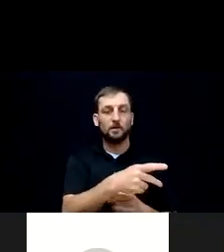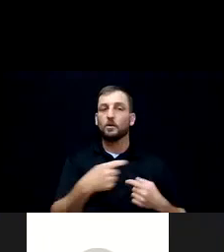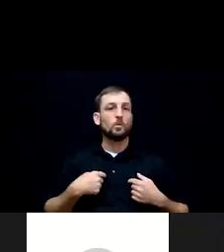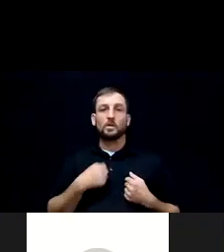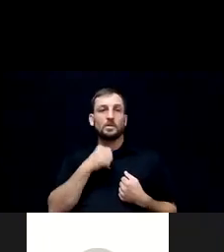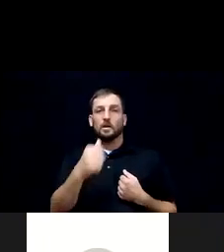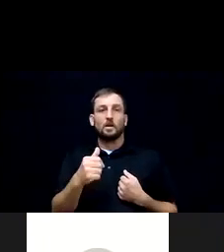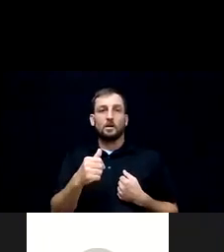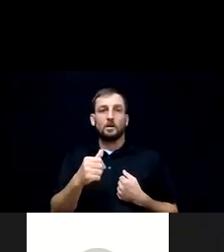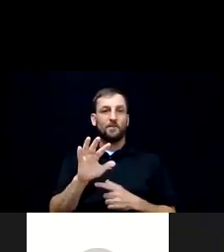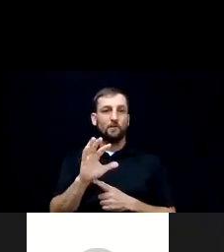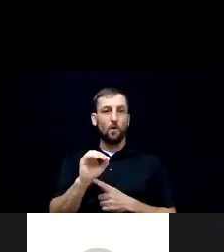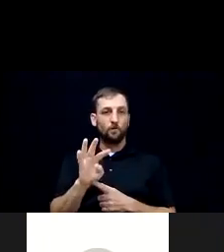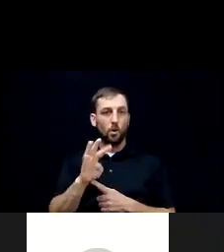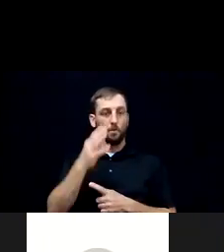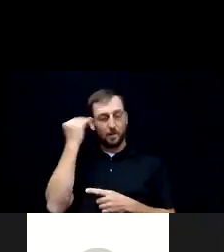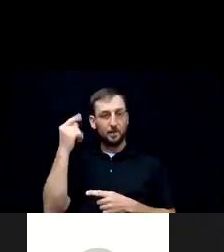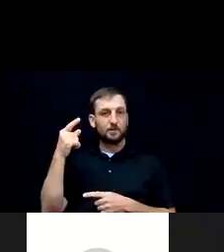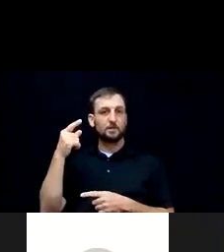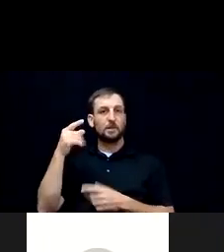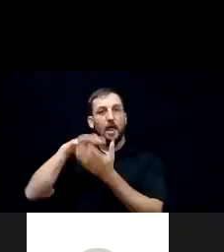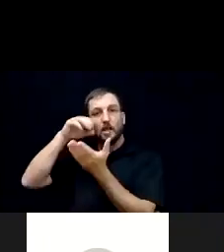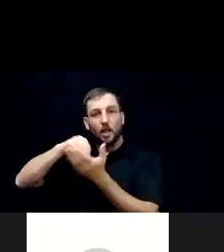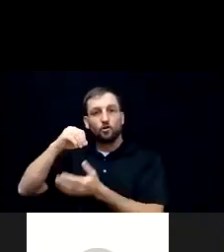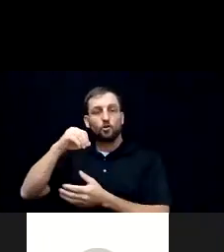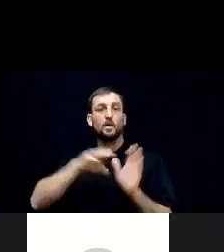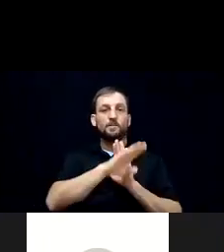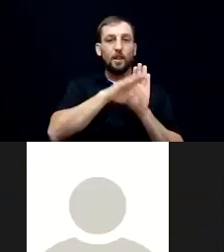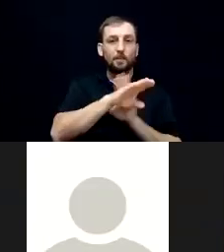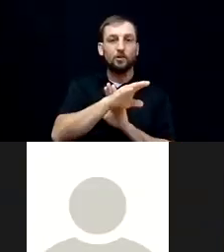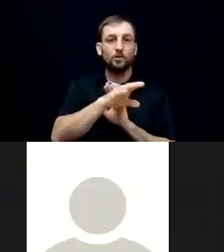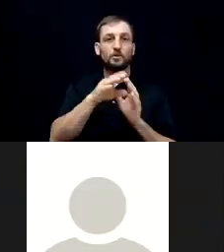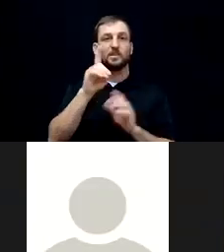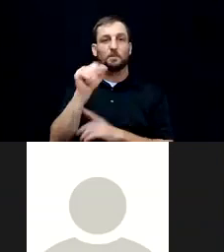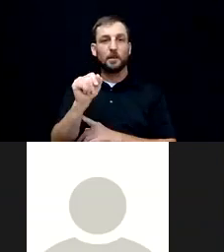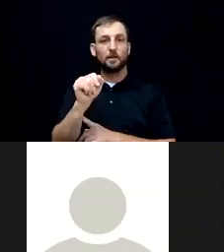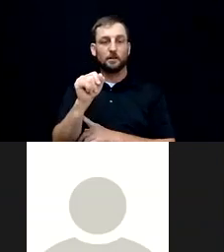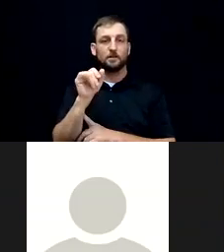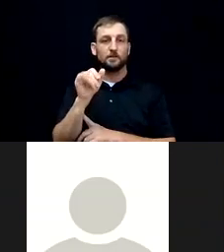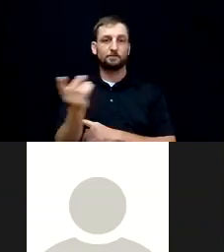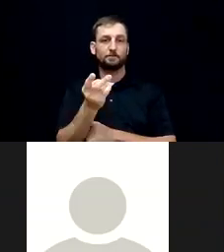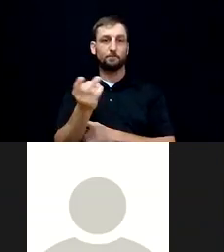have intellectual and developmental disabilities that are in the Alliance Connected program.